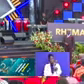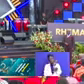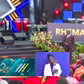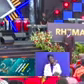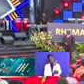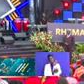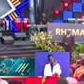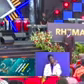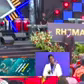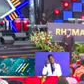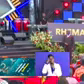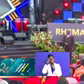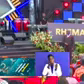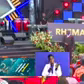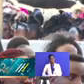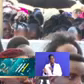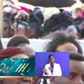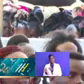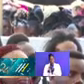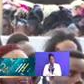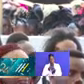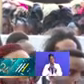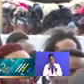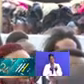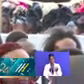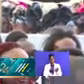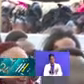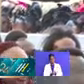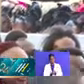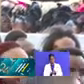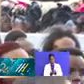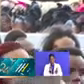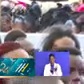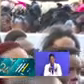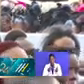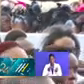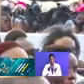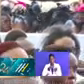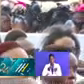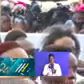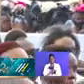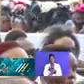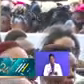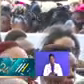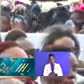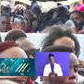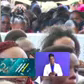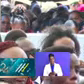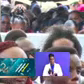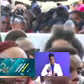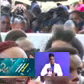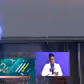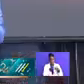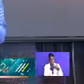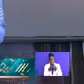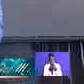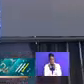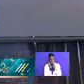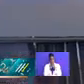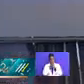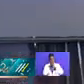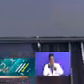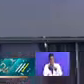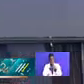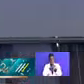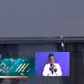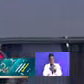poverty mindset that's my message that's my message it's like we are struggling with a national